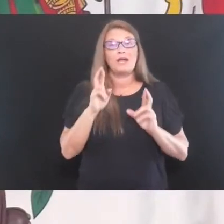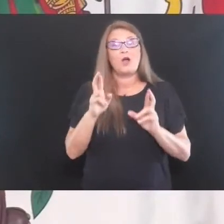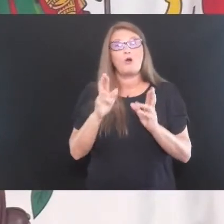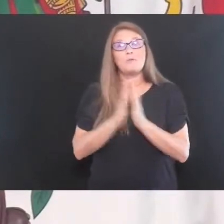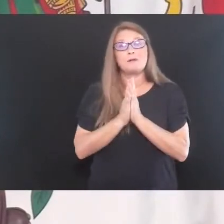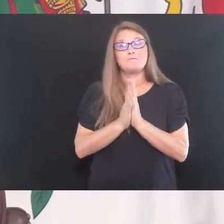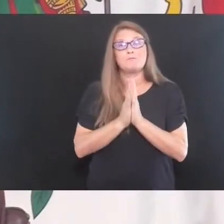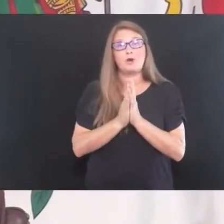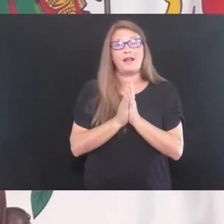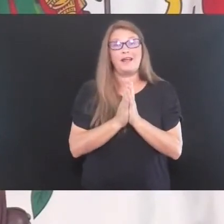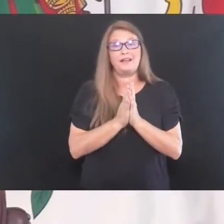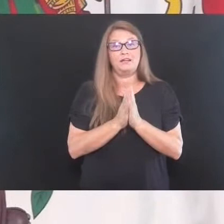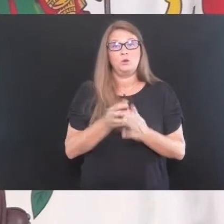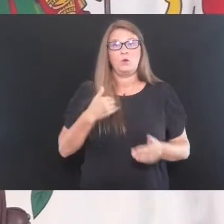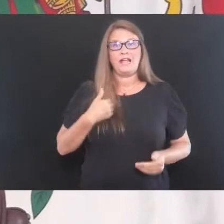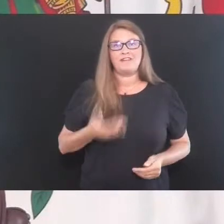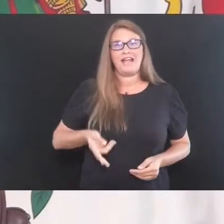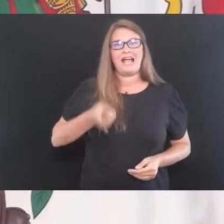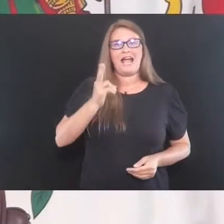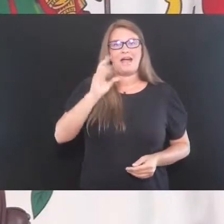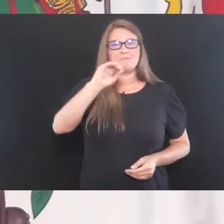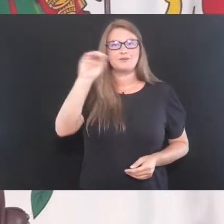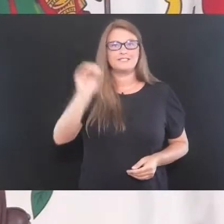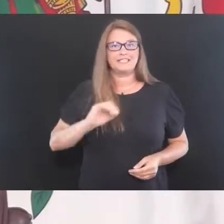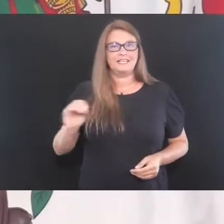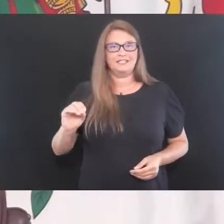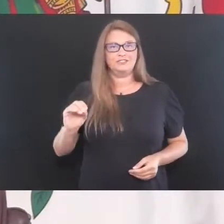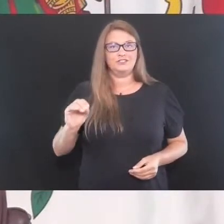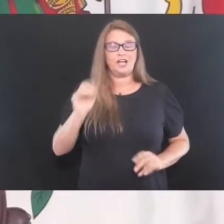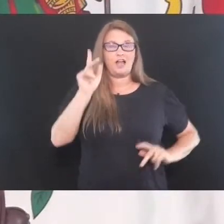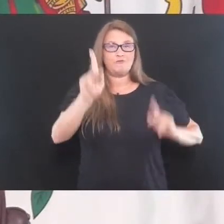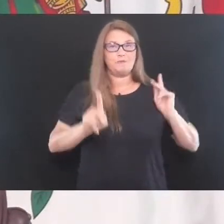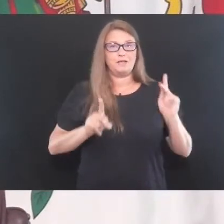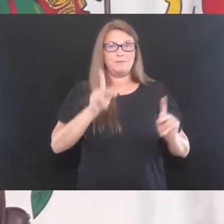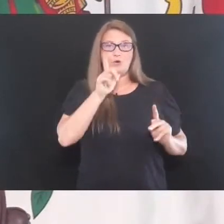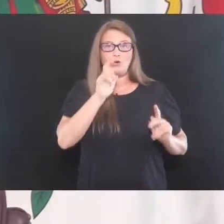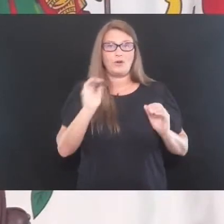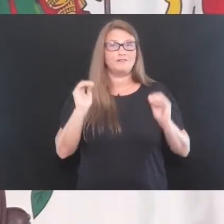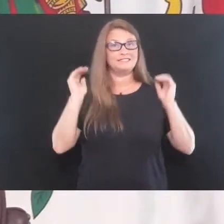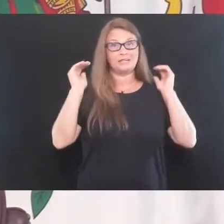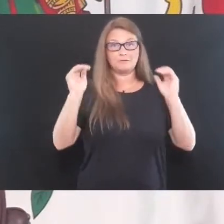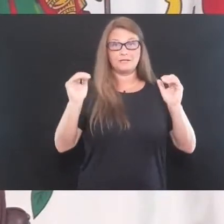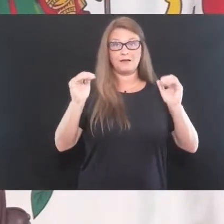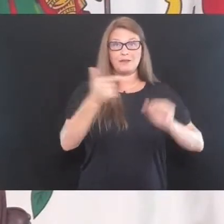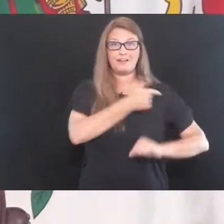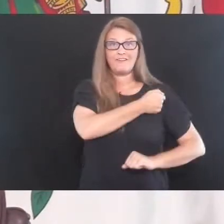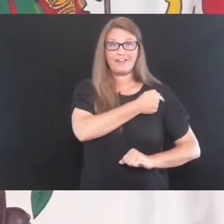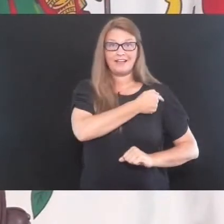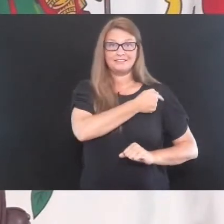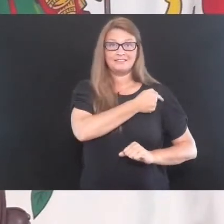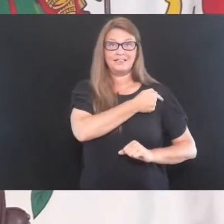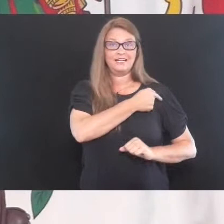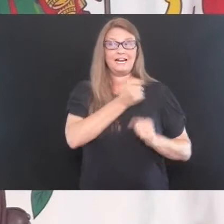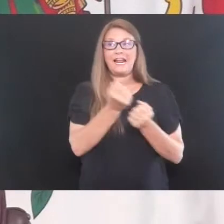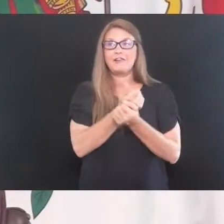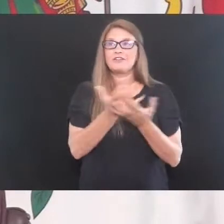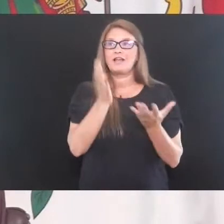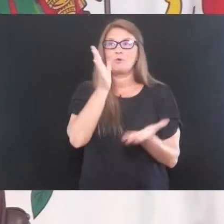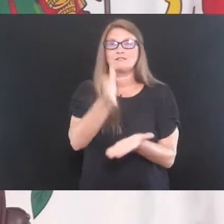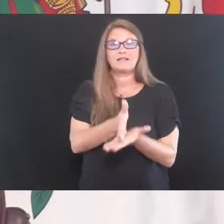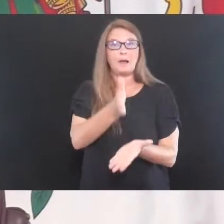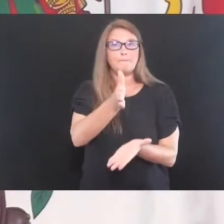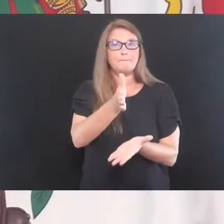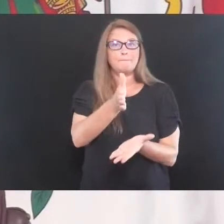we'll get such a high percentage of people that have stepped up and gotten vaccinated that we can stop this thing. We